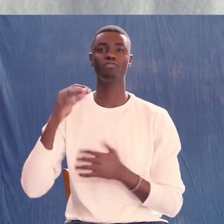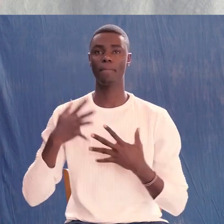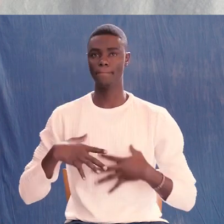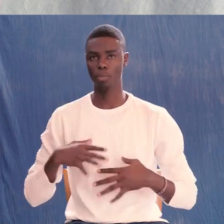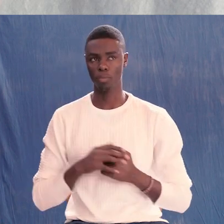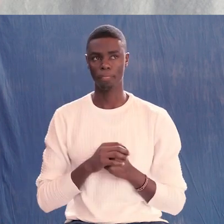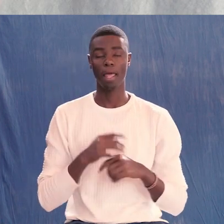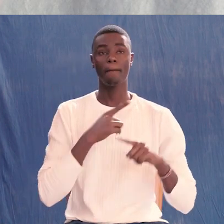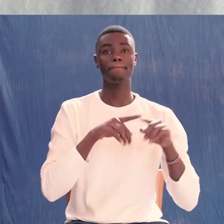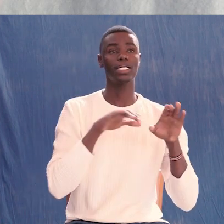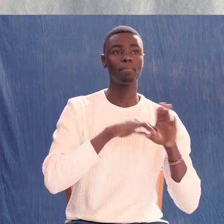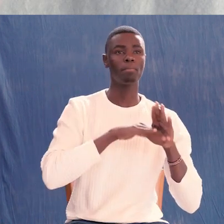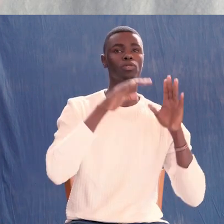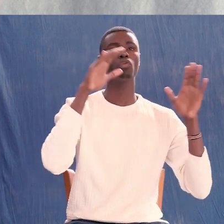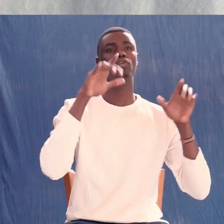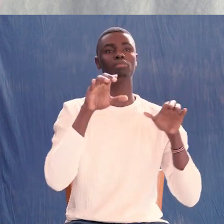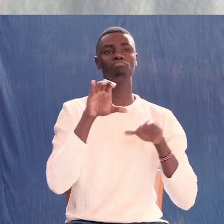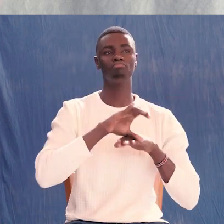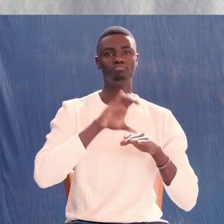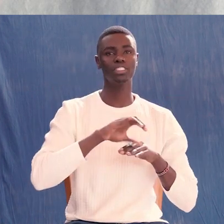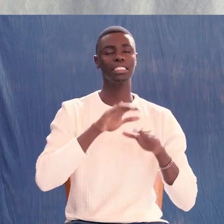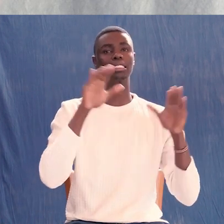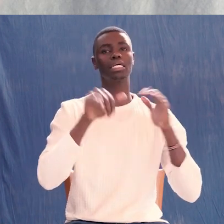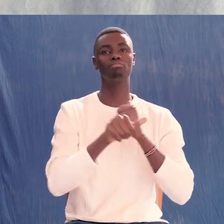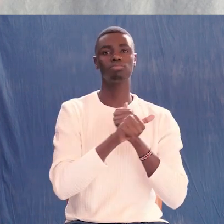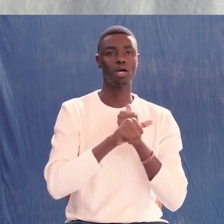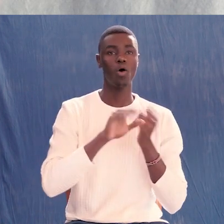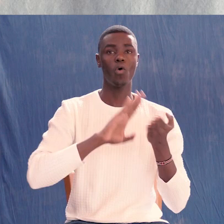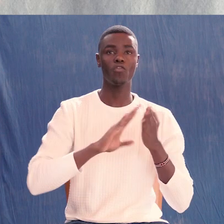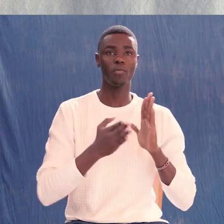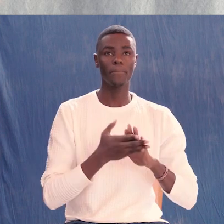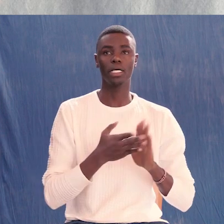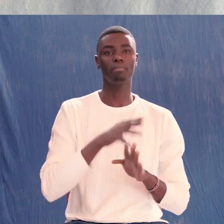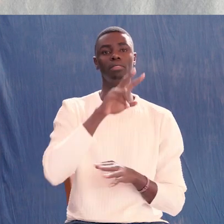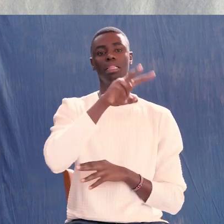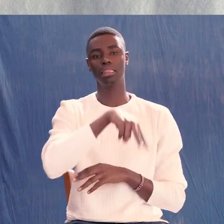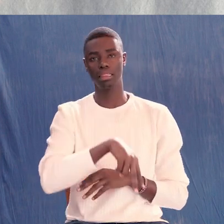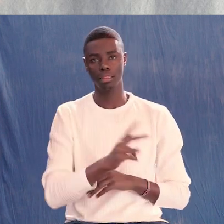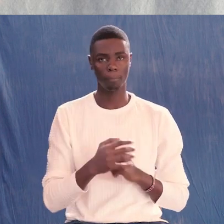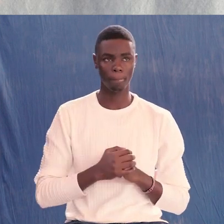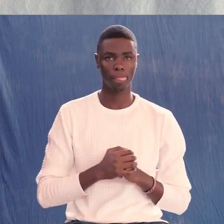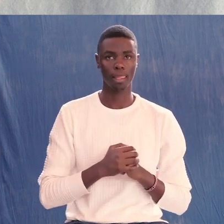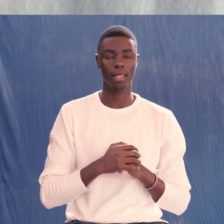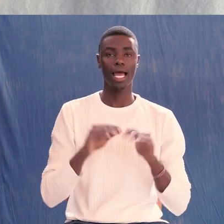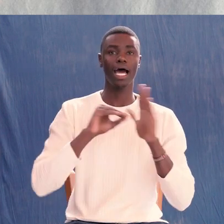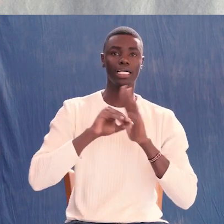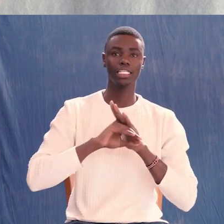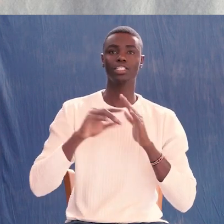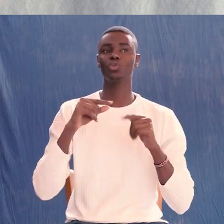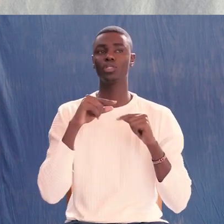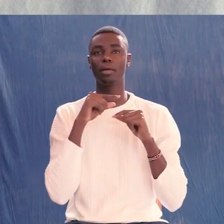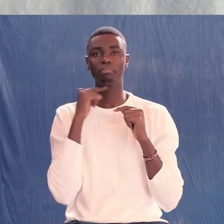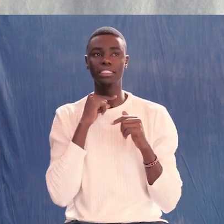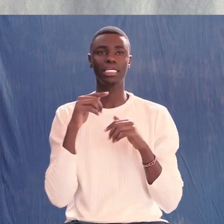Therefore, members of larger churches are in great danger of being under cared for. Access to the minister is rare,